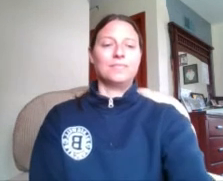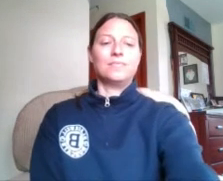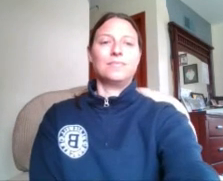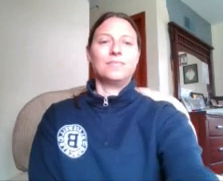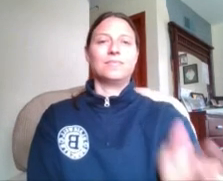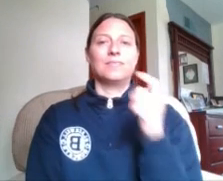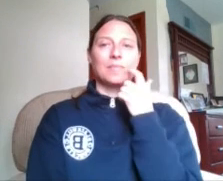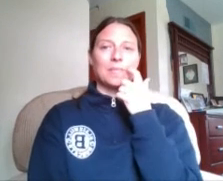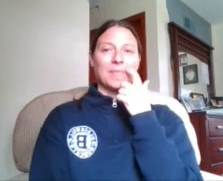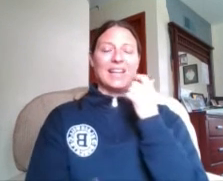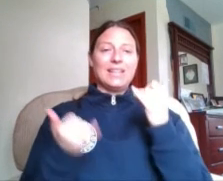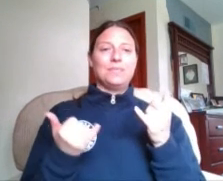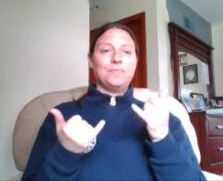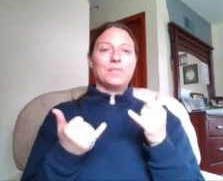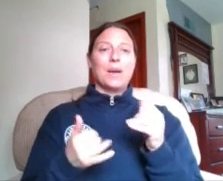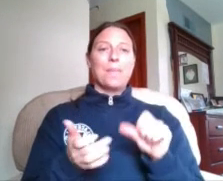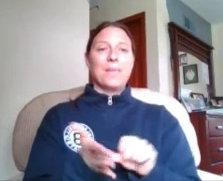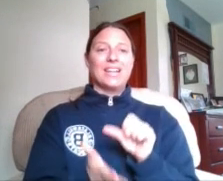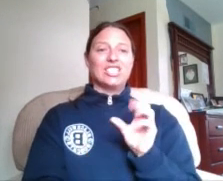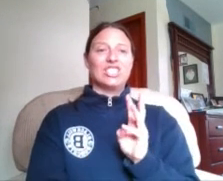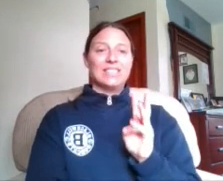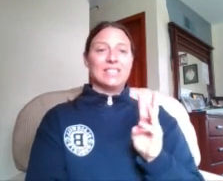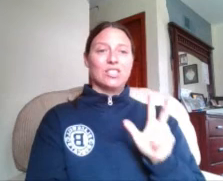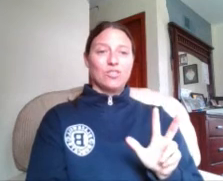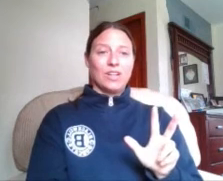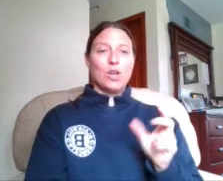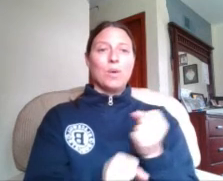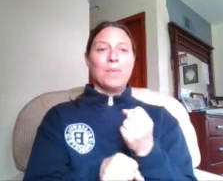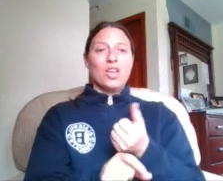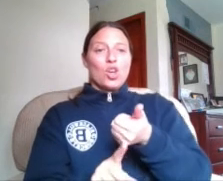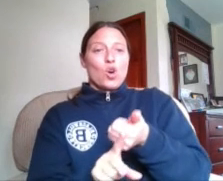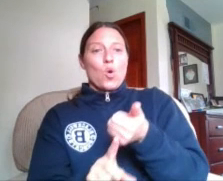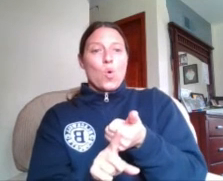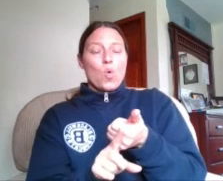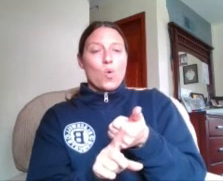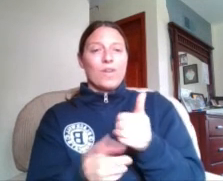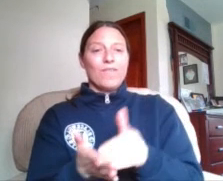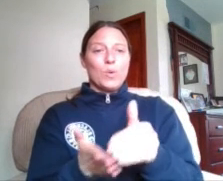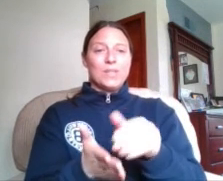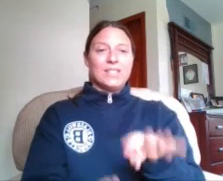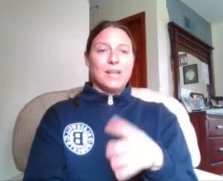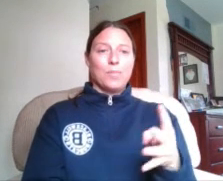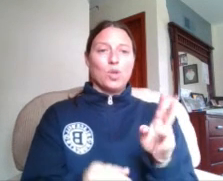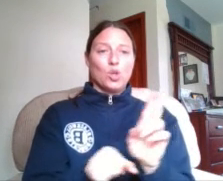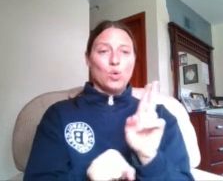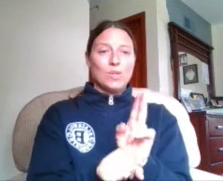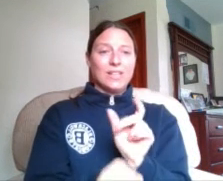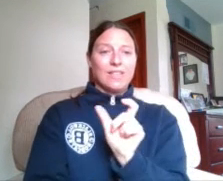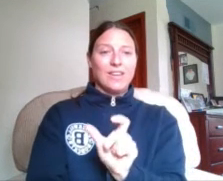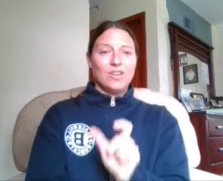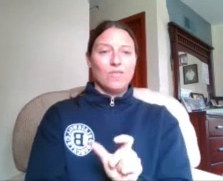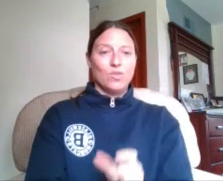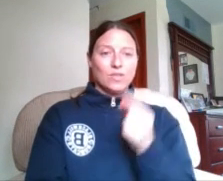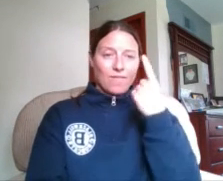On page 663, you're going to make your own frequency table using the intervals